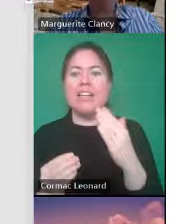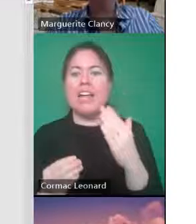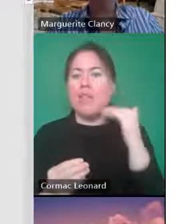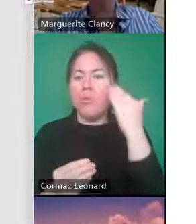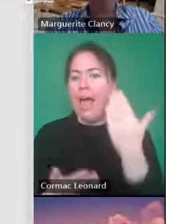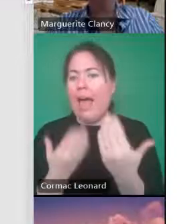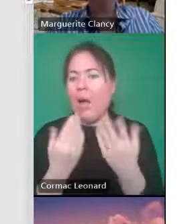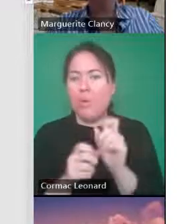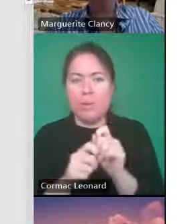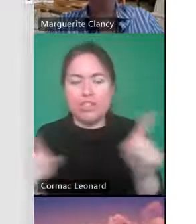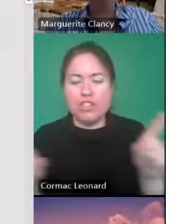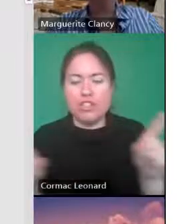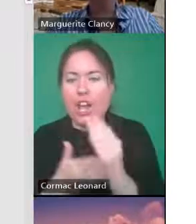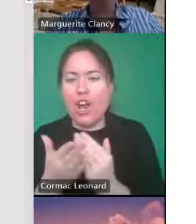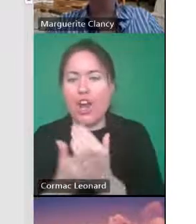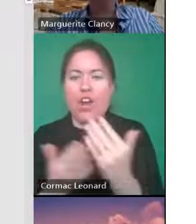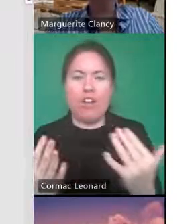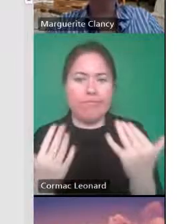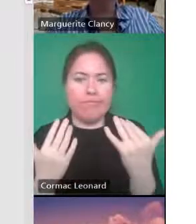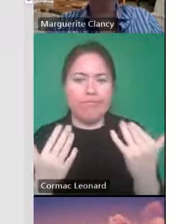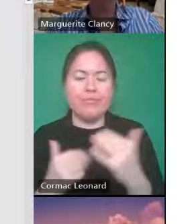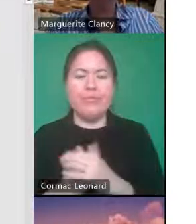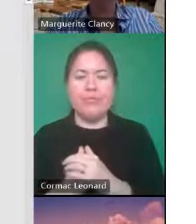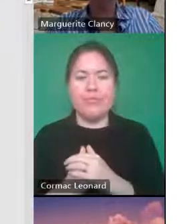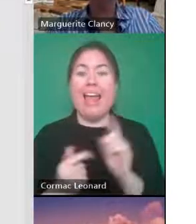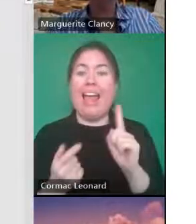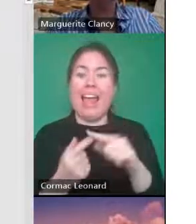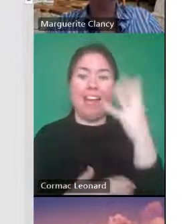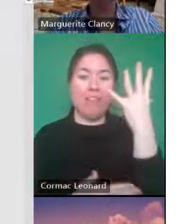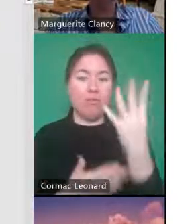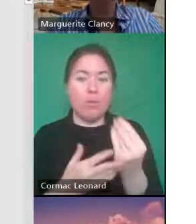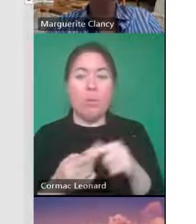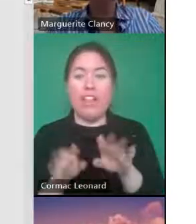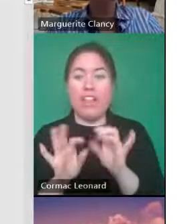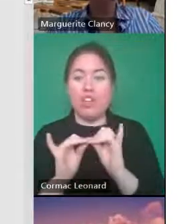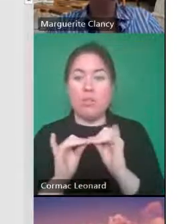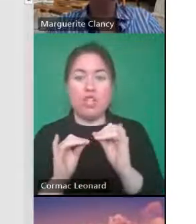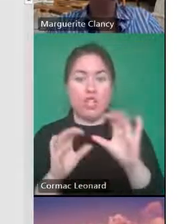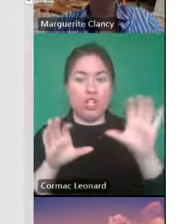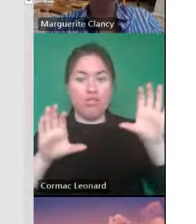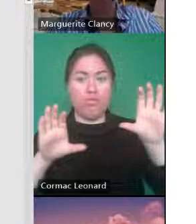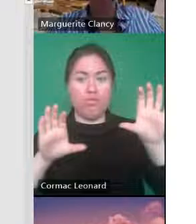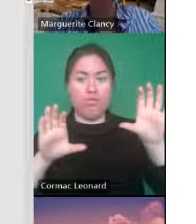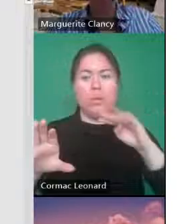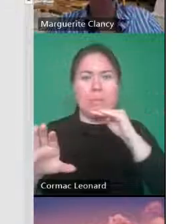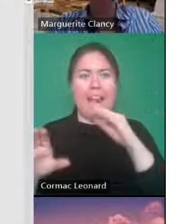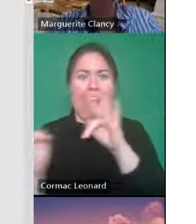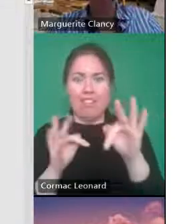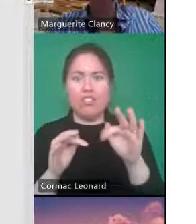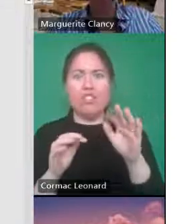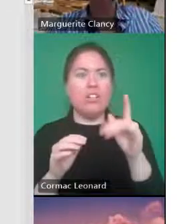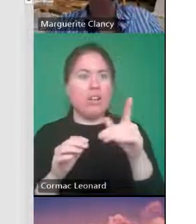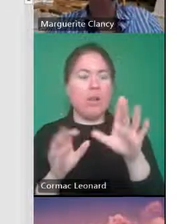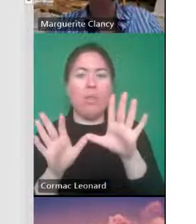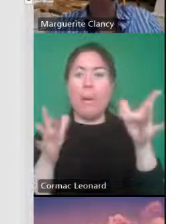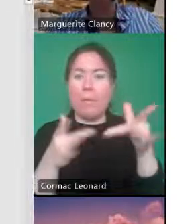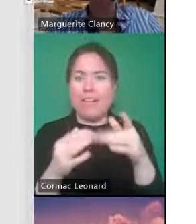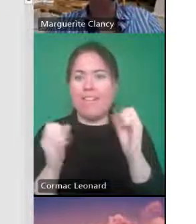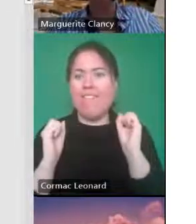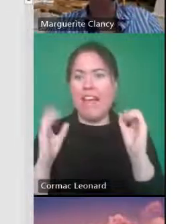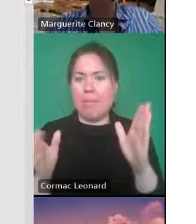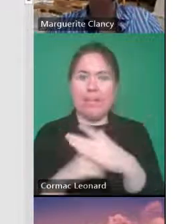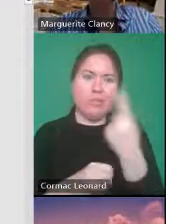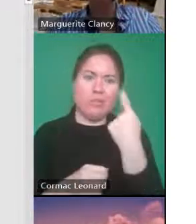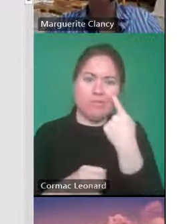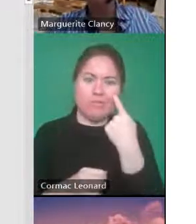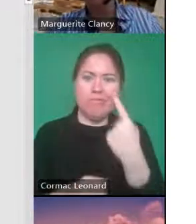the information from today is also being recorded with ISL interpretation. So this will be available on our webpage.